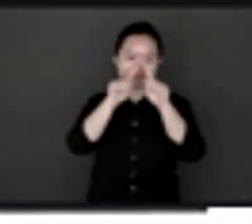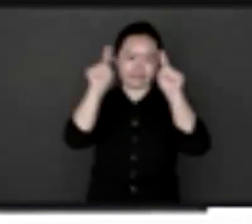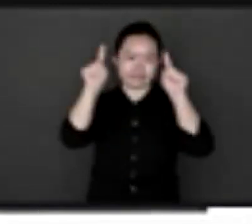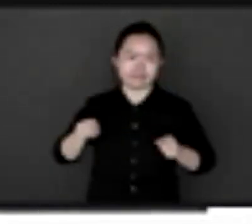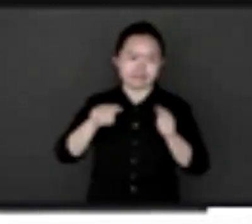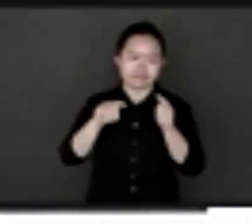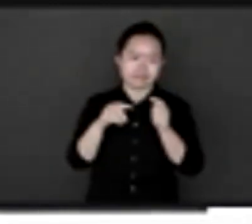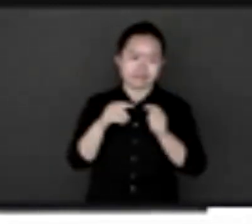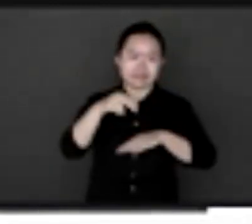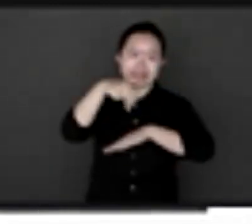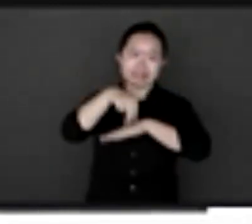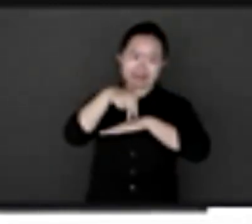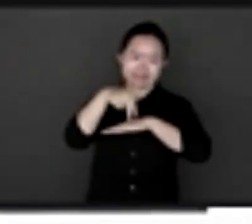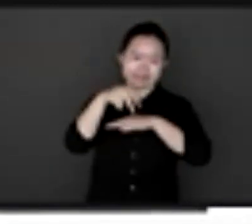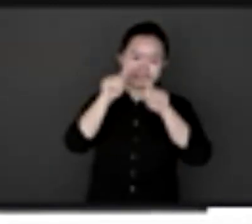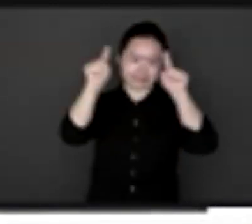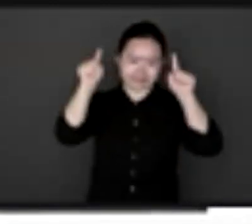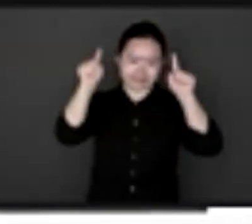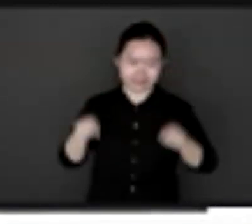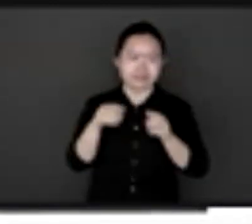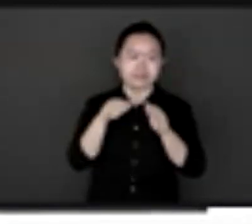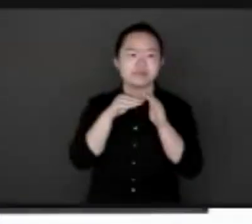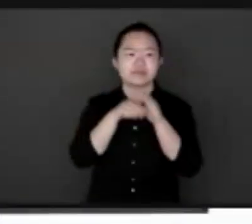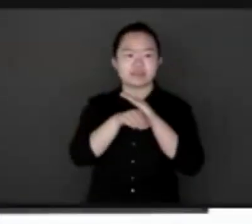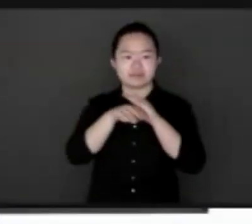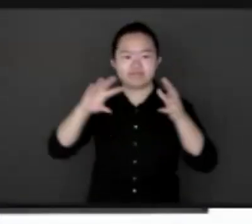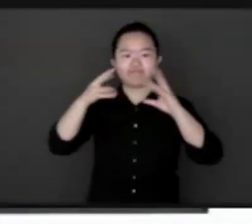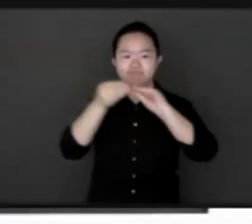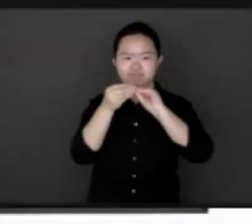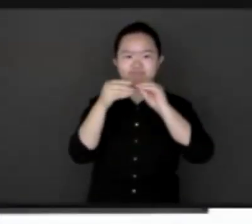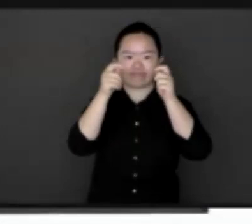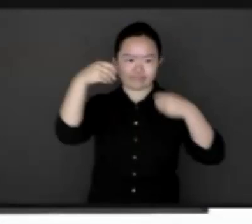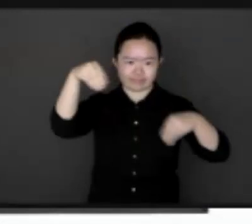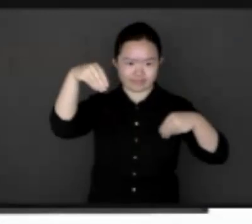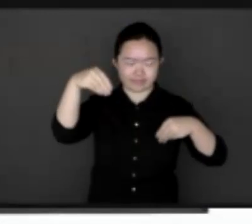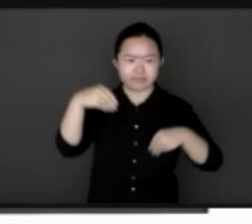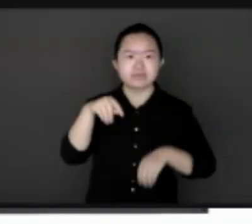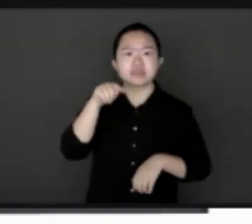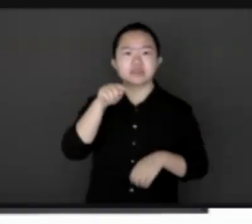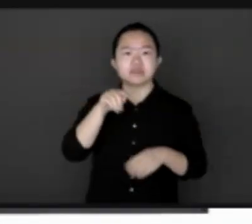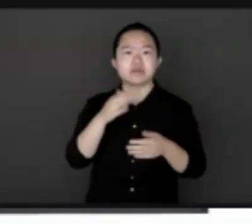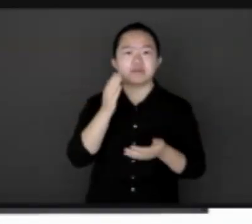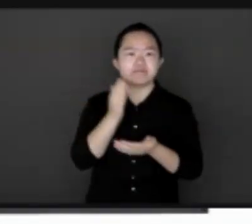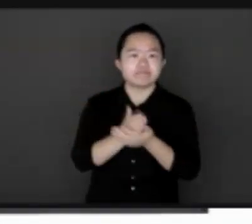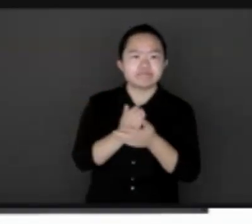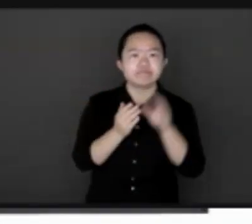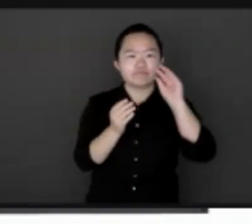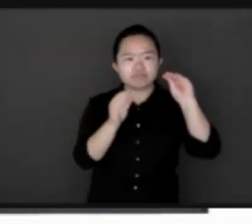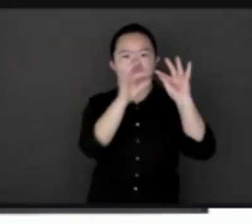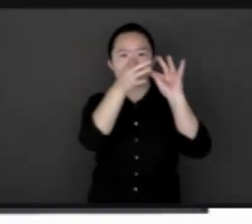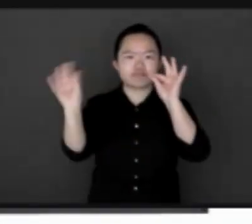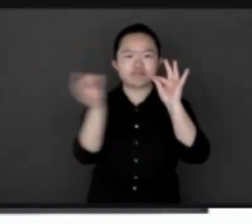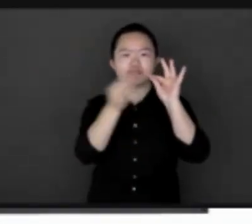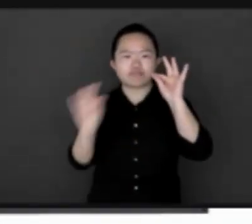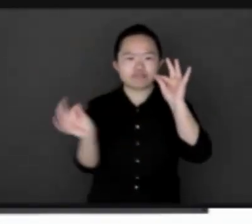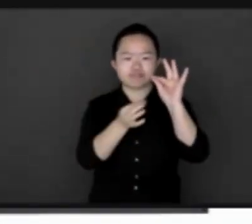that this is completely useless and it makes no sense and they could lie and so on and so forth. But the idea of this self-declaration